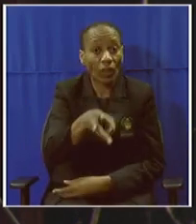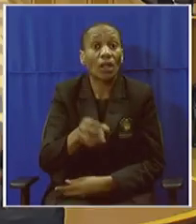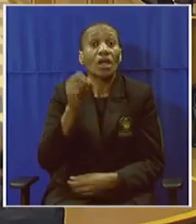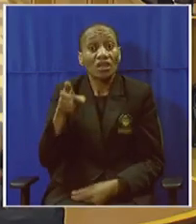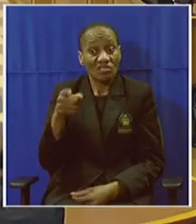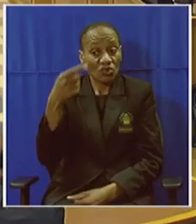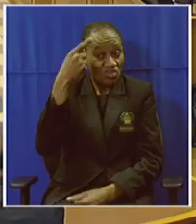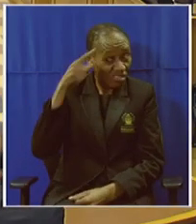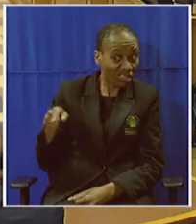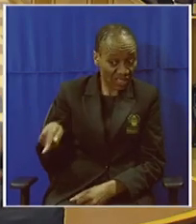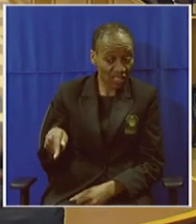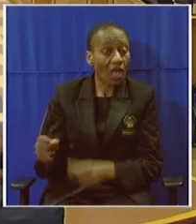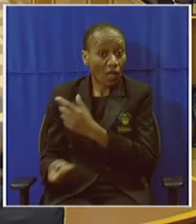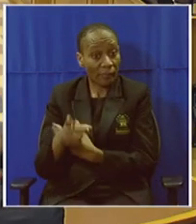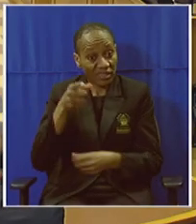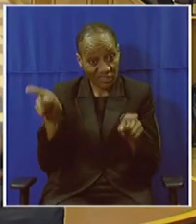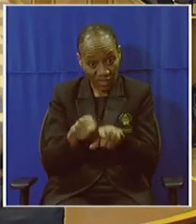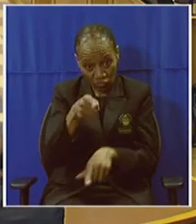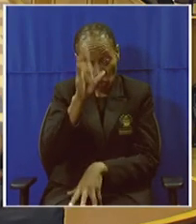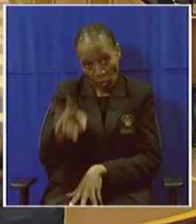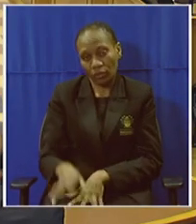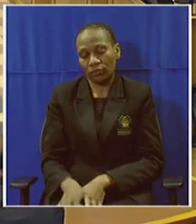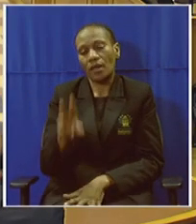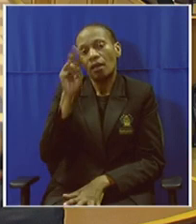ANC and the NFP.